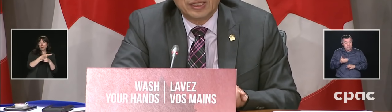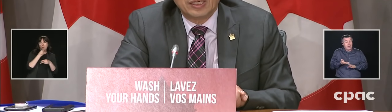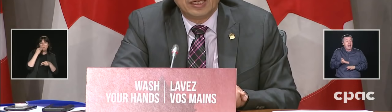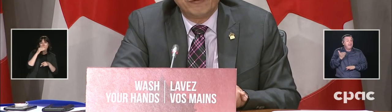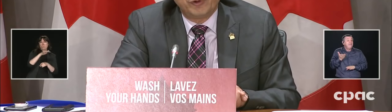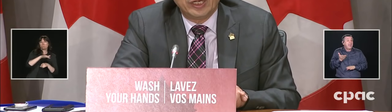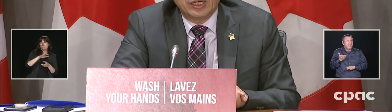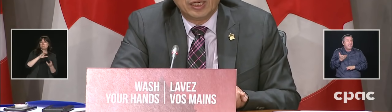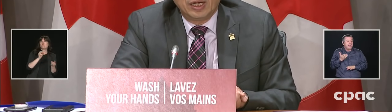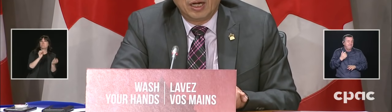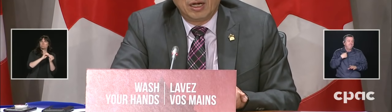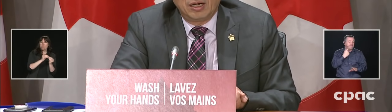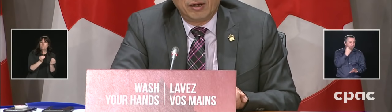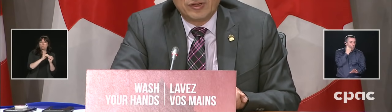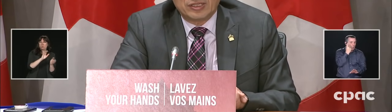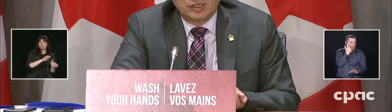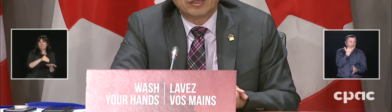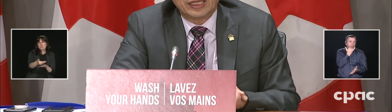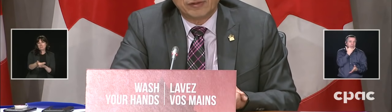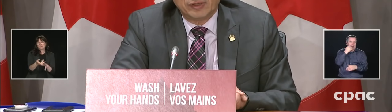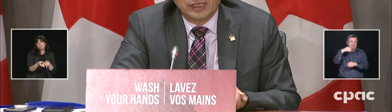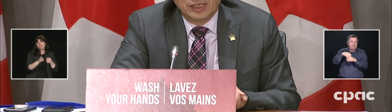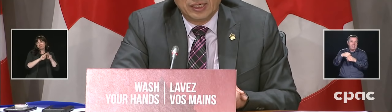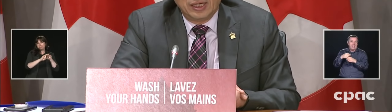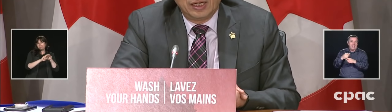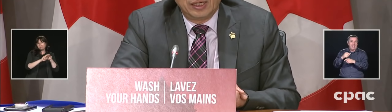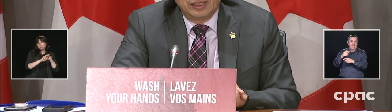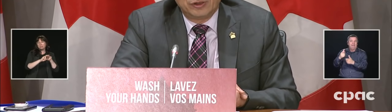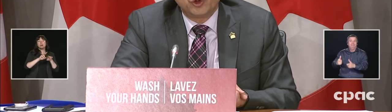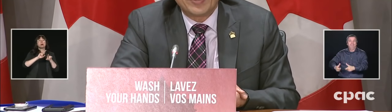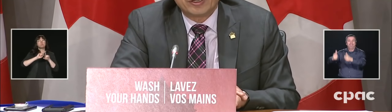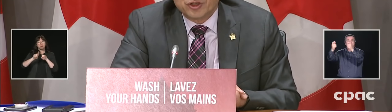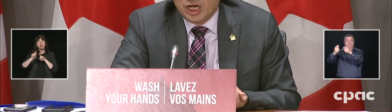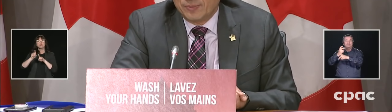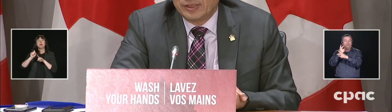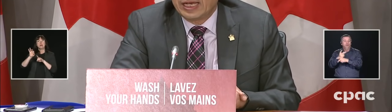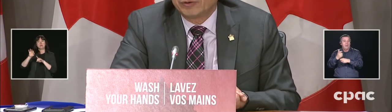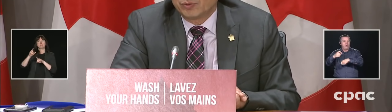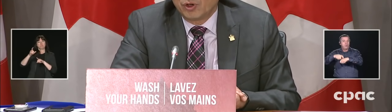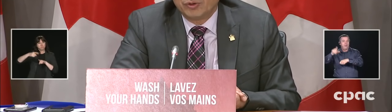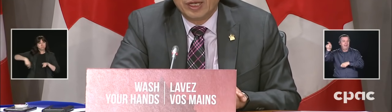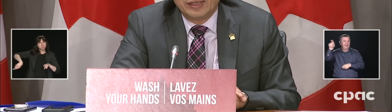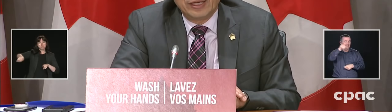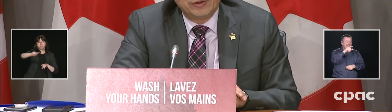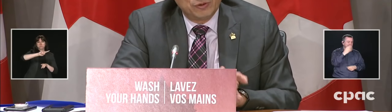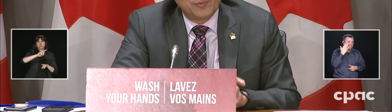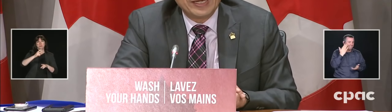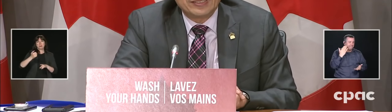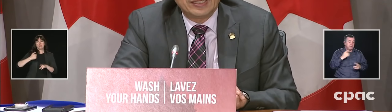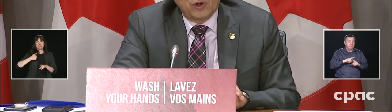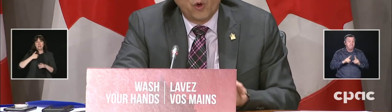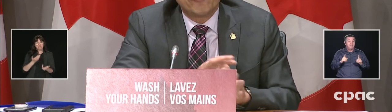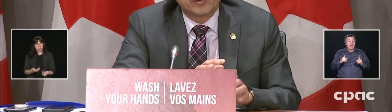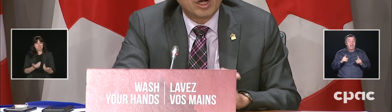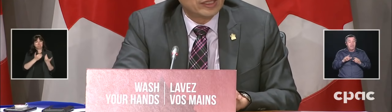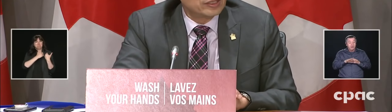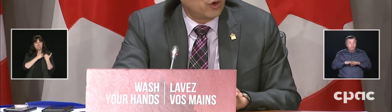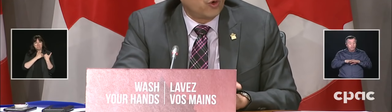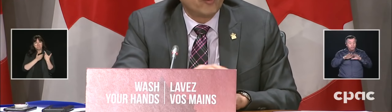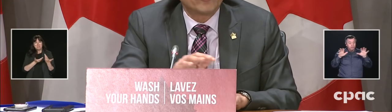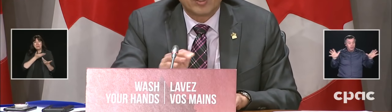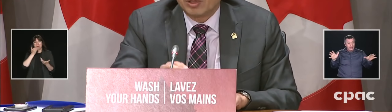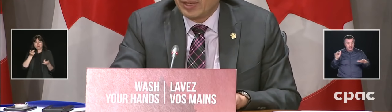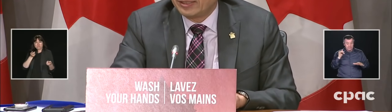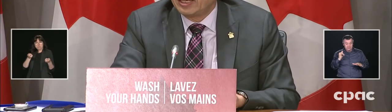etc. But if we obviously collectively do a better job down the road, then you might see that overall,